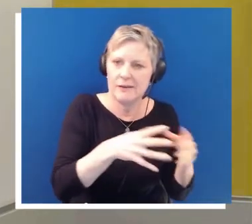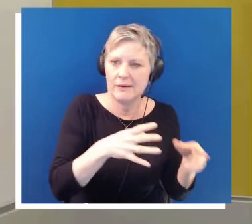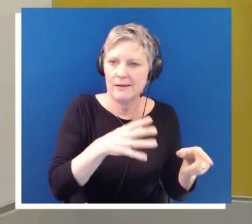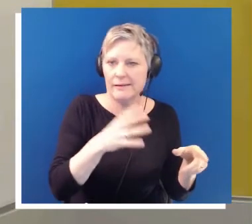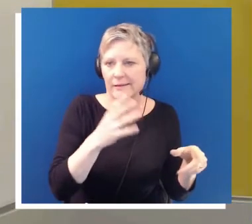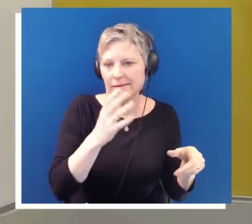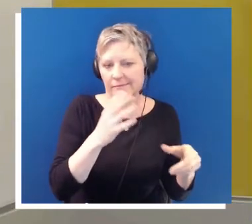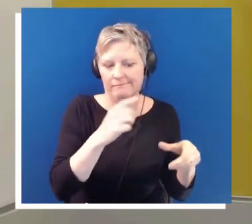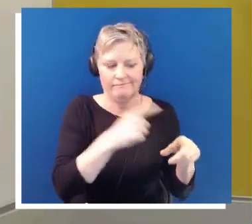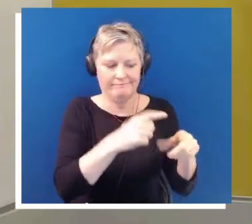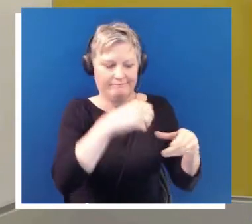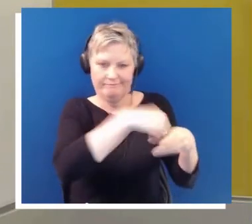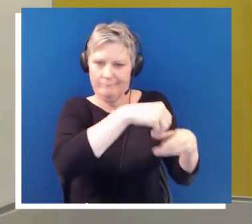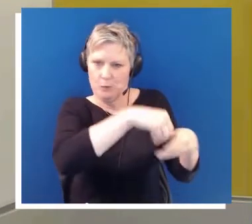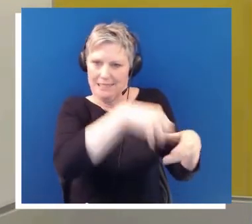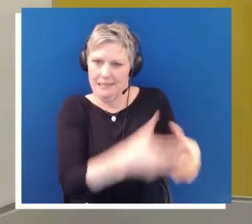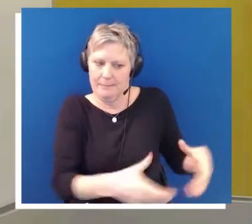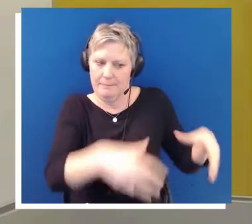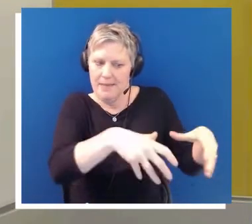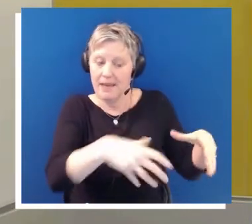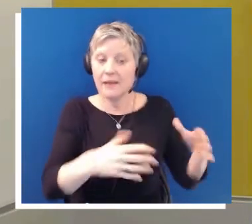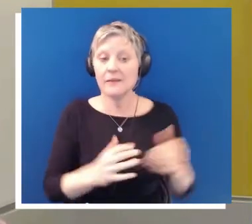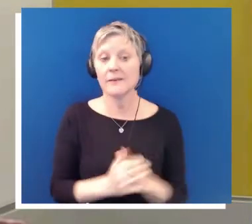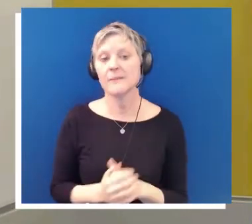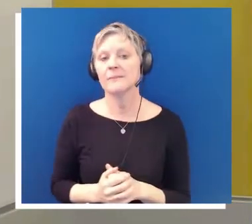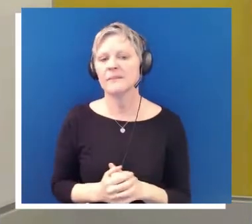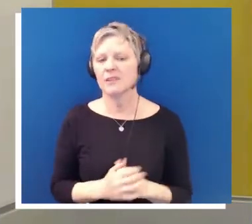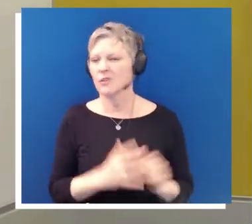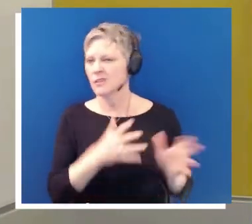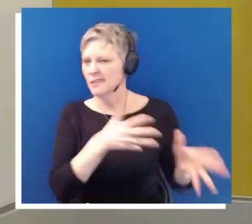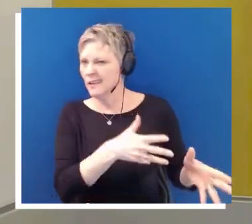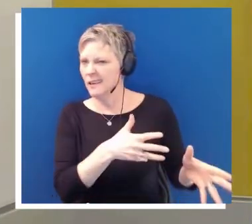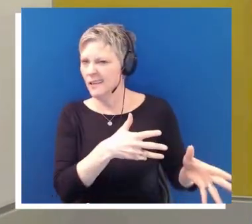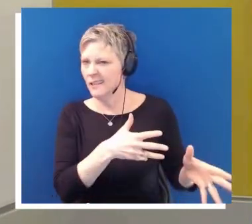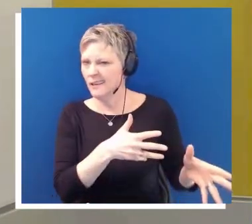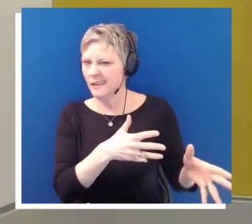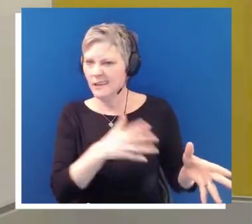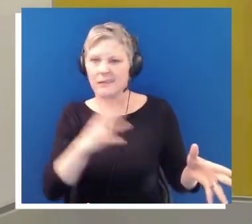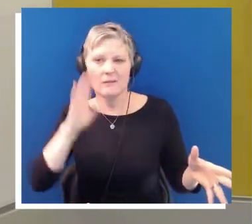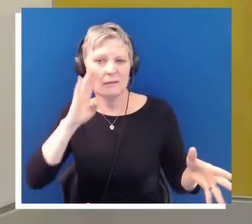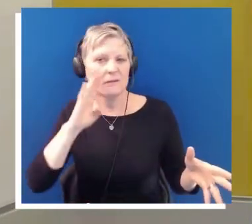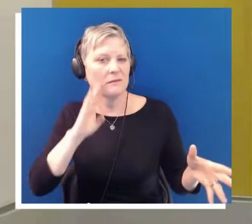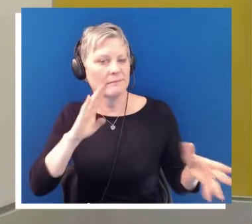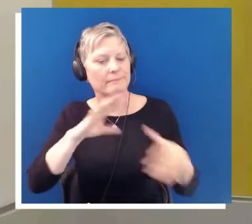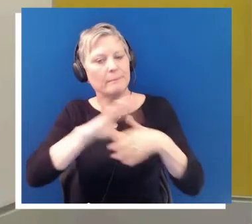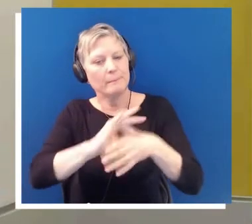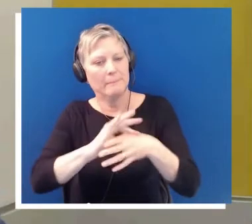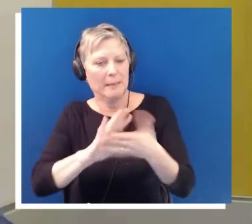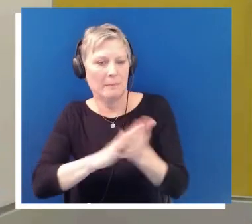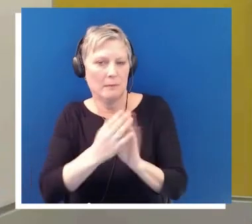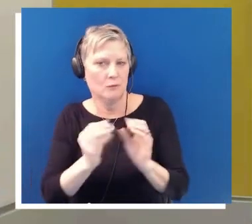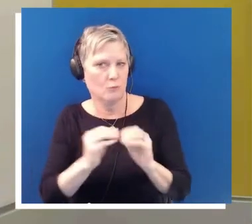And I'm just going to let that cook for a couple minutes while it kind of browns up the beef a little bit.